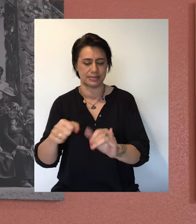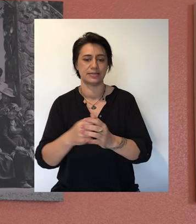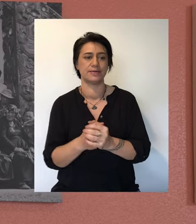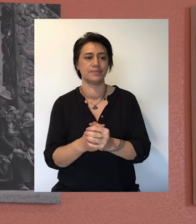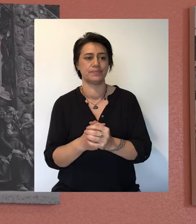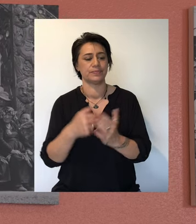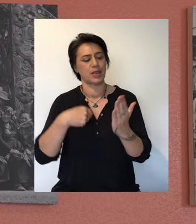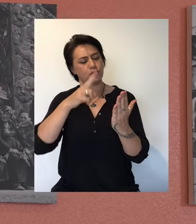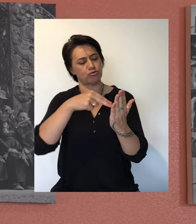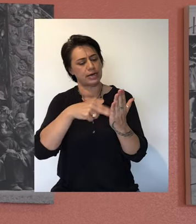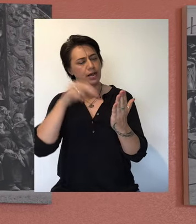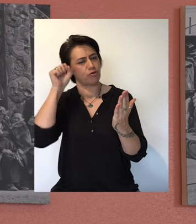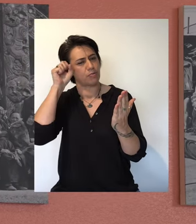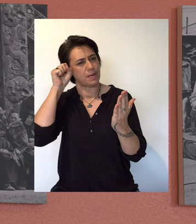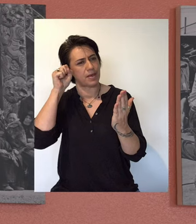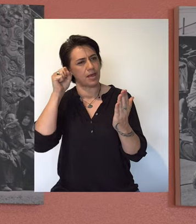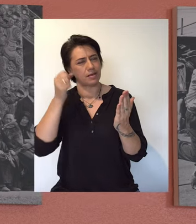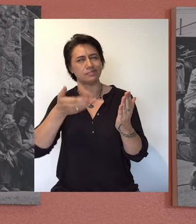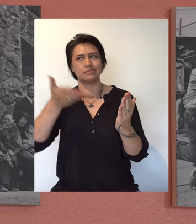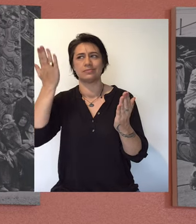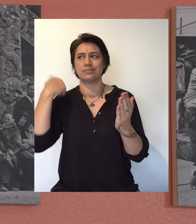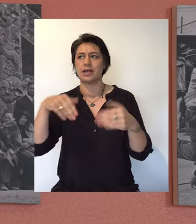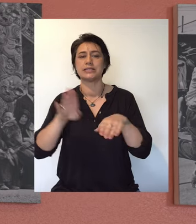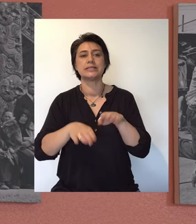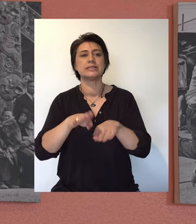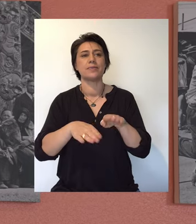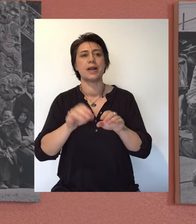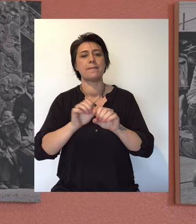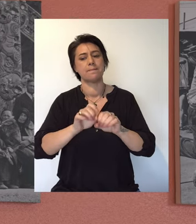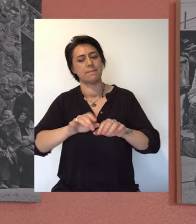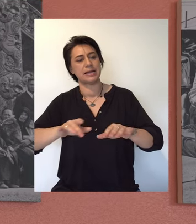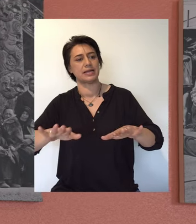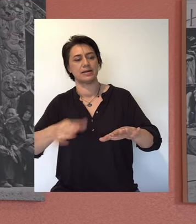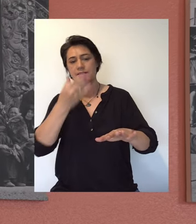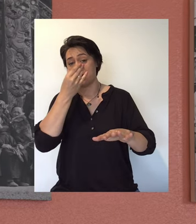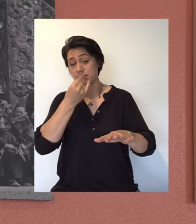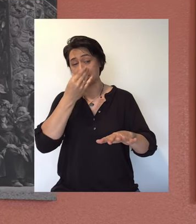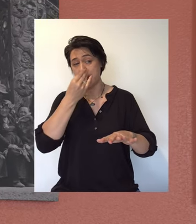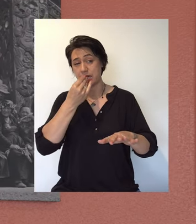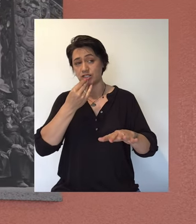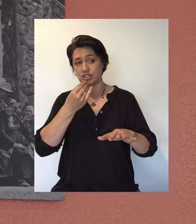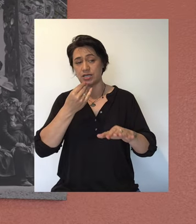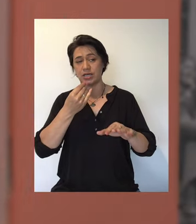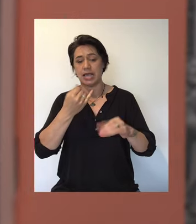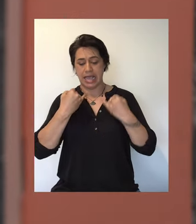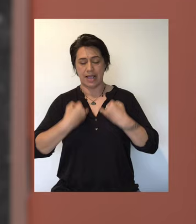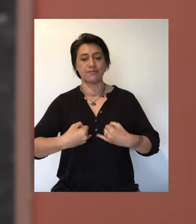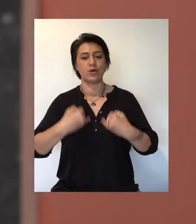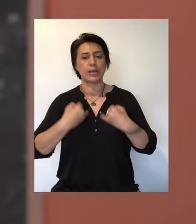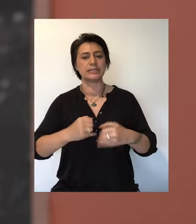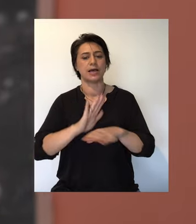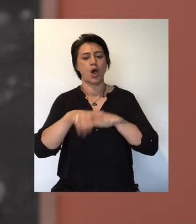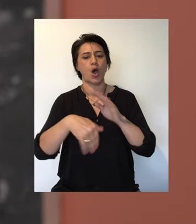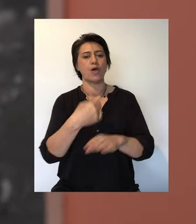Through my reading, I was reminded of the dark days of a similar pandemic, the Spanish influenza